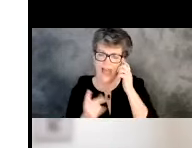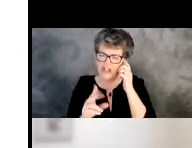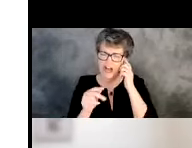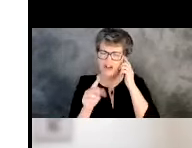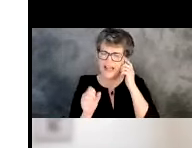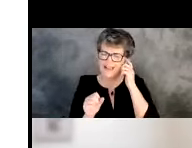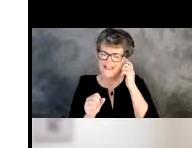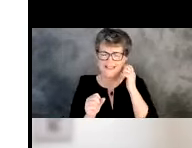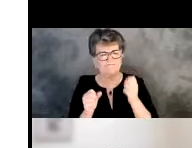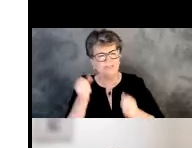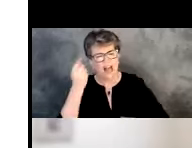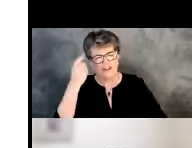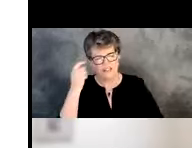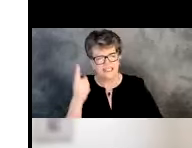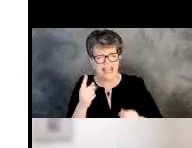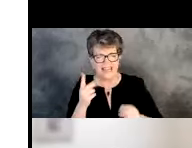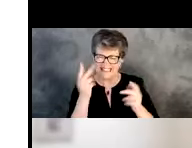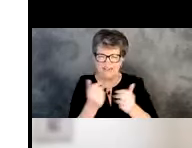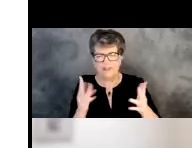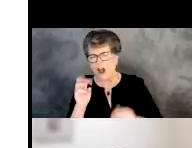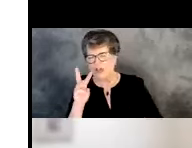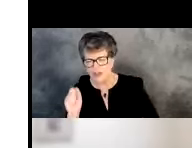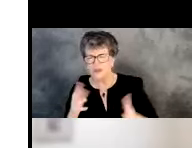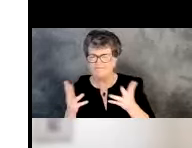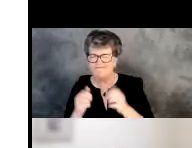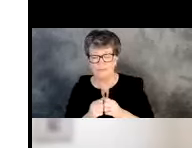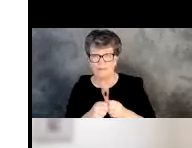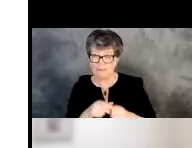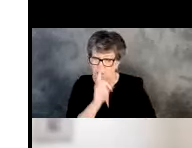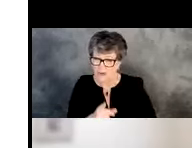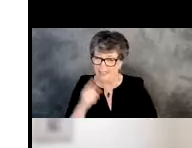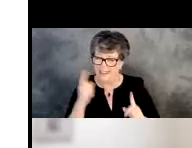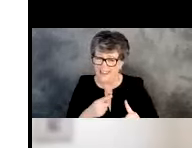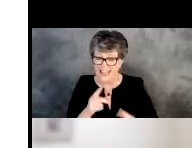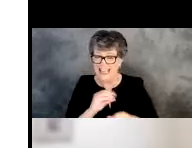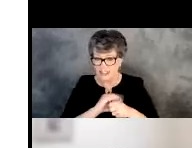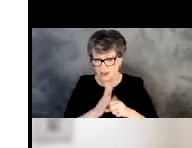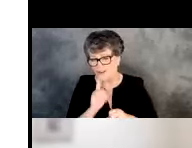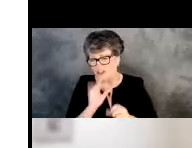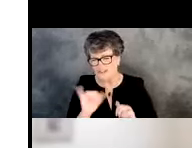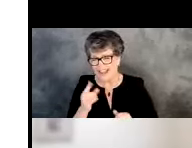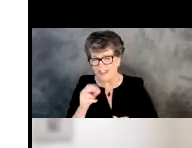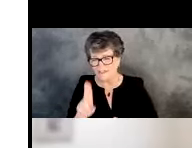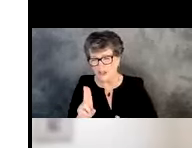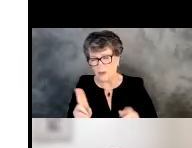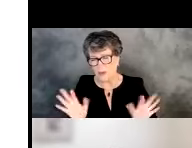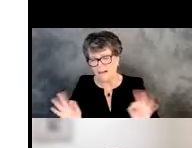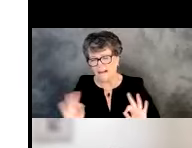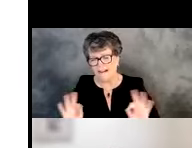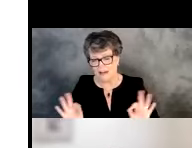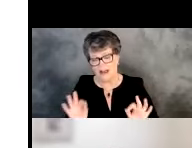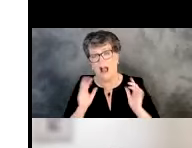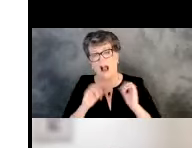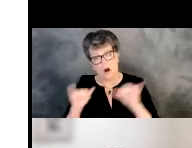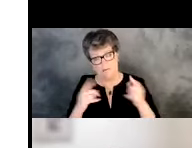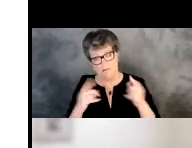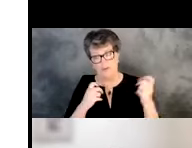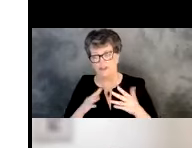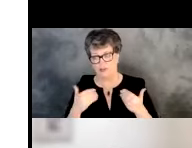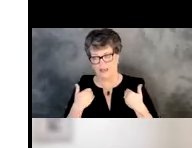I understand, I see everything on the news, but at the end of the day, is COVID just like the flu? And that's the common question that we get.